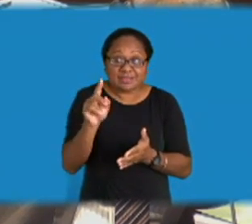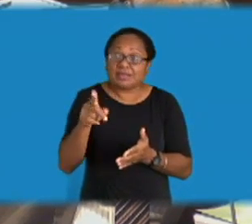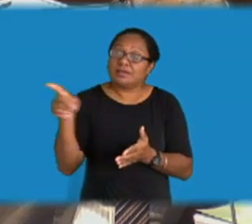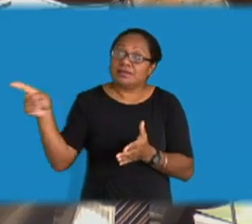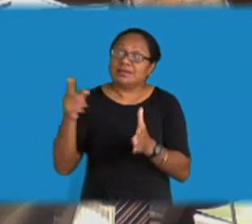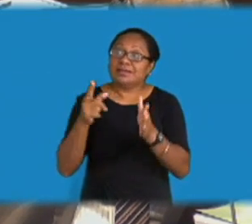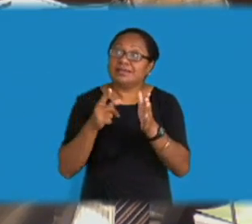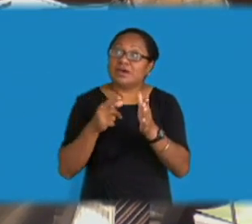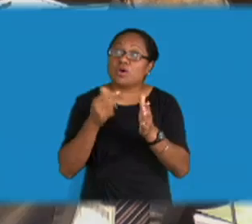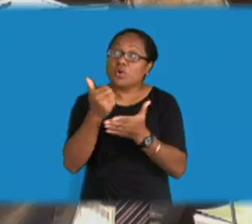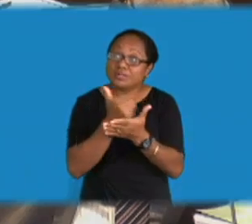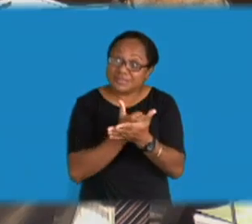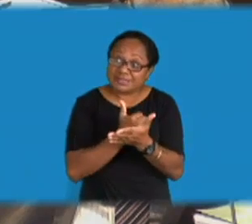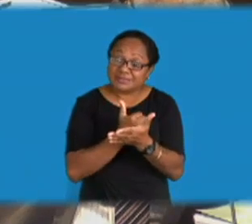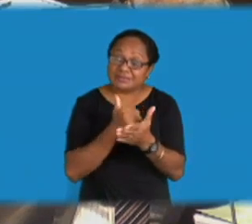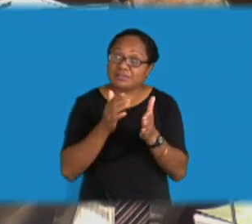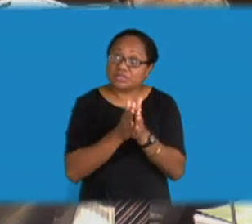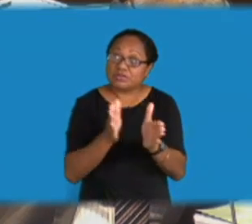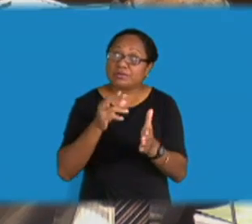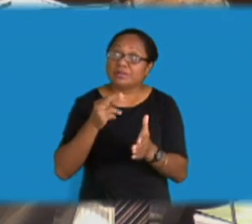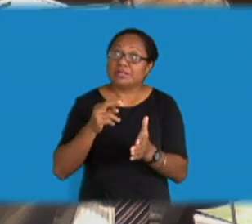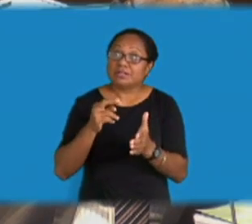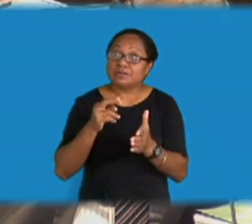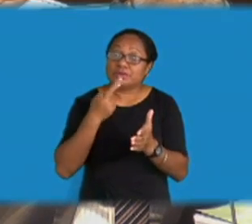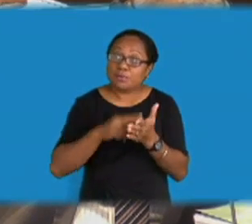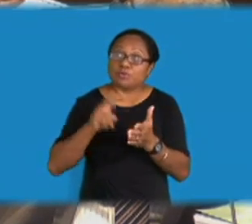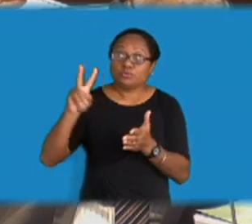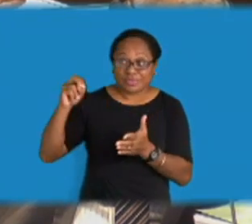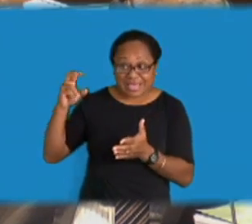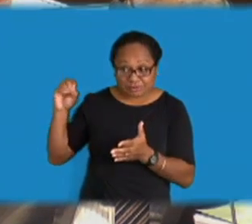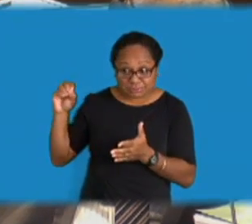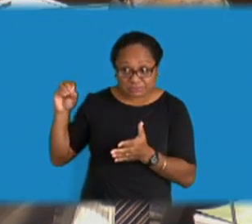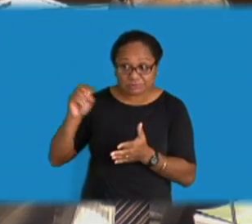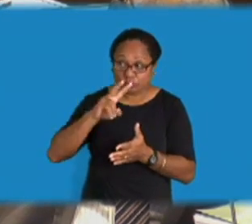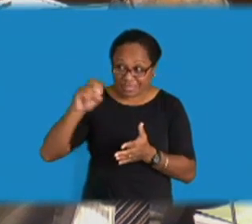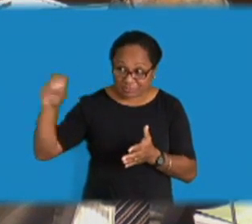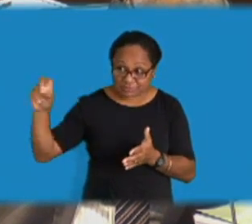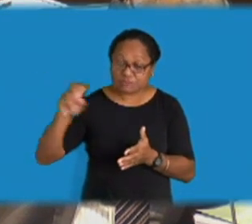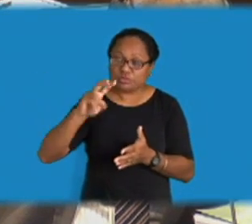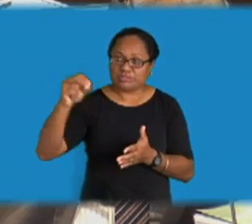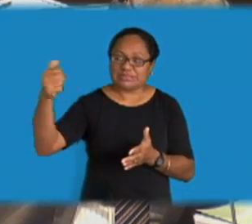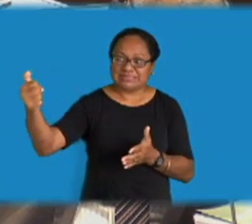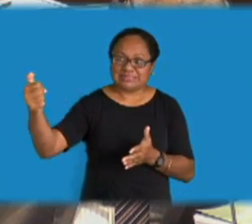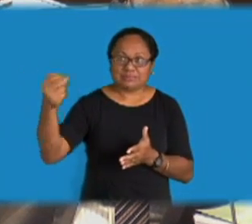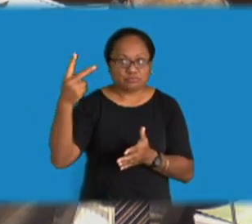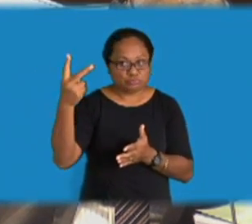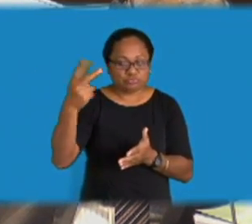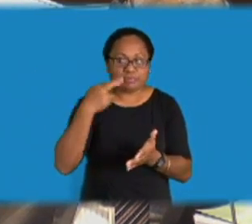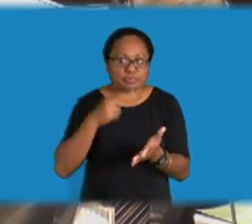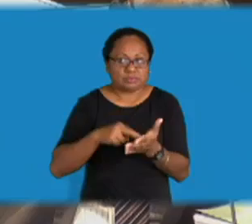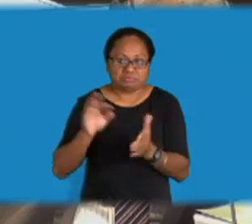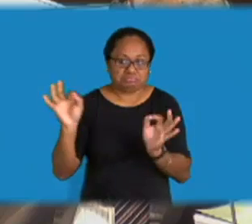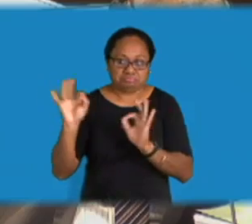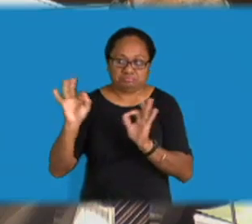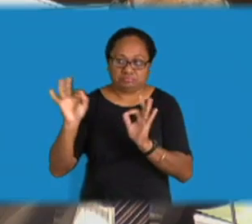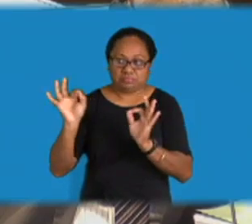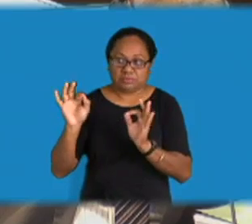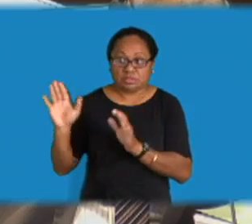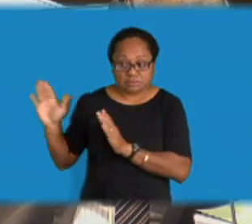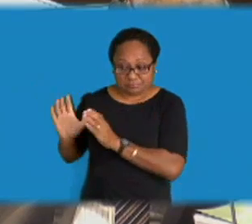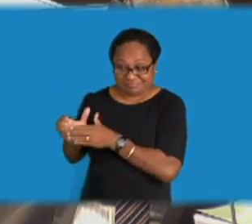reports from the years 2000 and 2006. These are the reports that neither the former